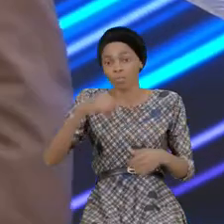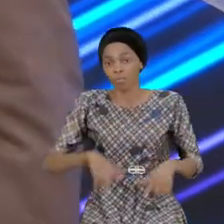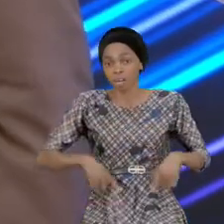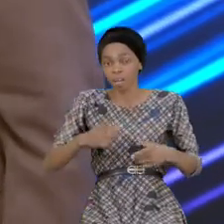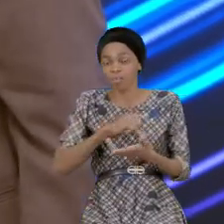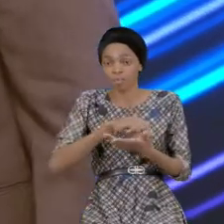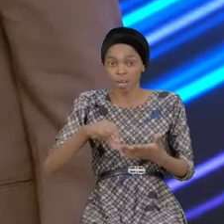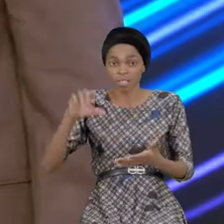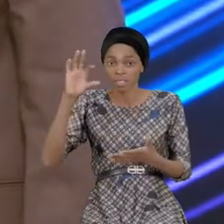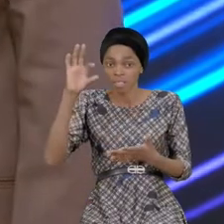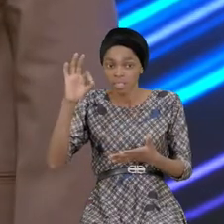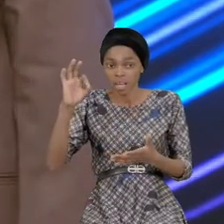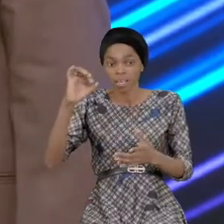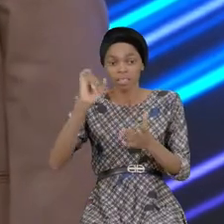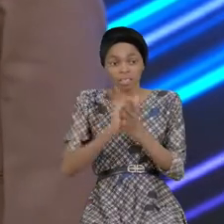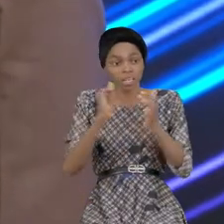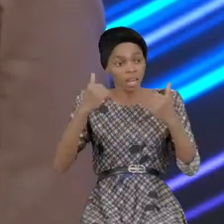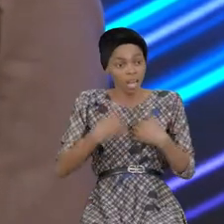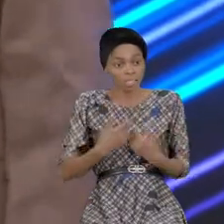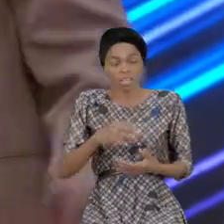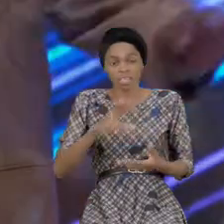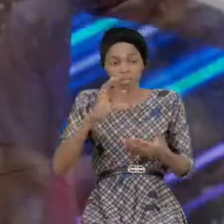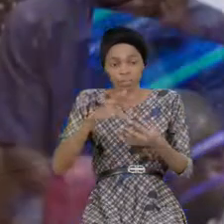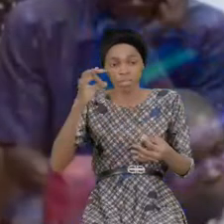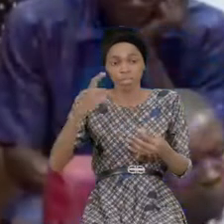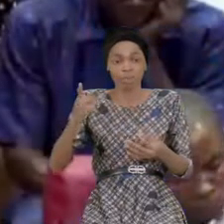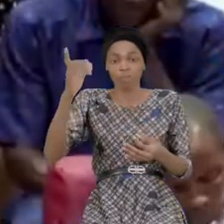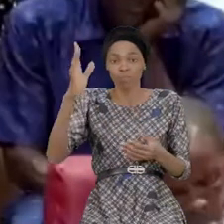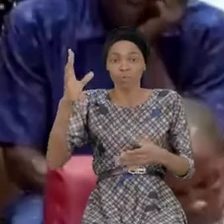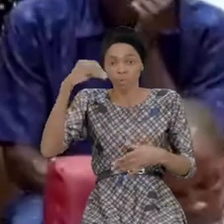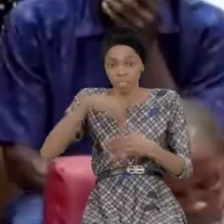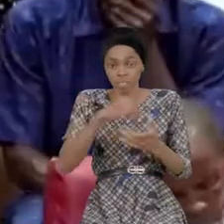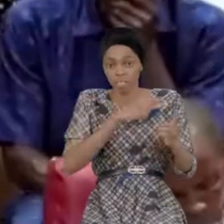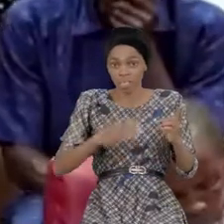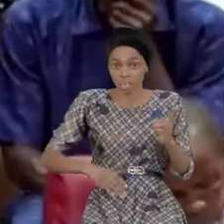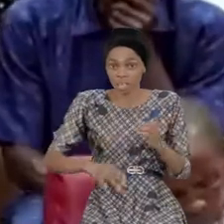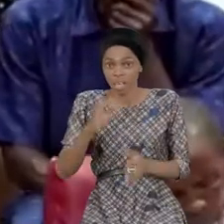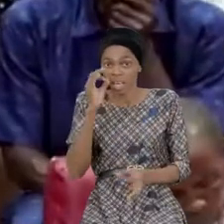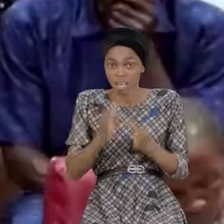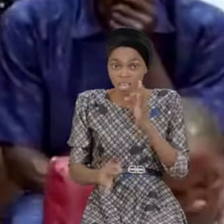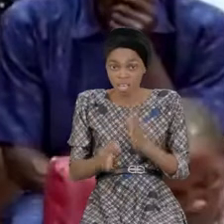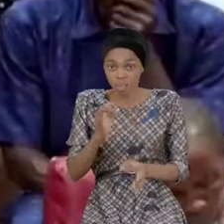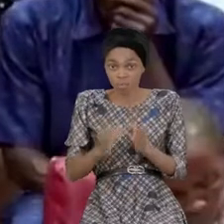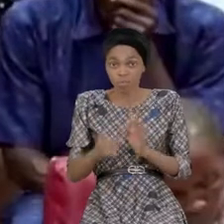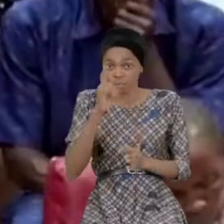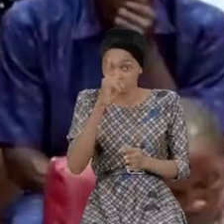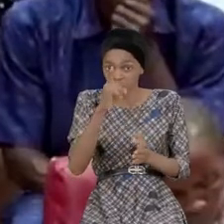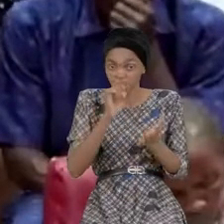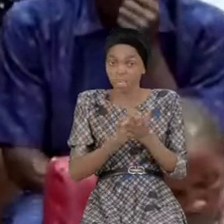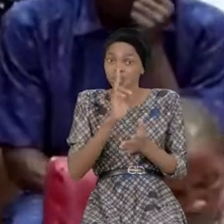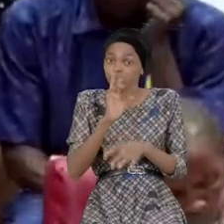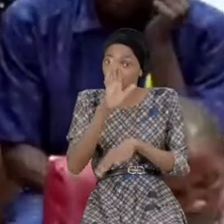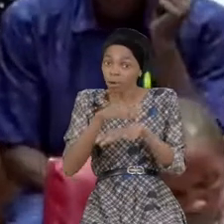the Spirit of God, of Christ, living in you. If ye so-called